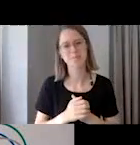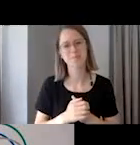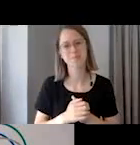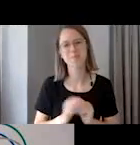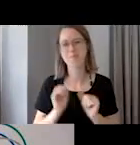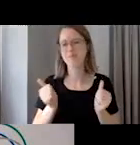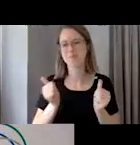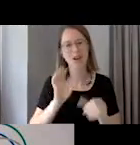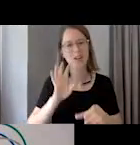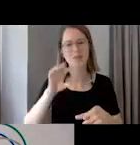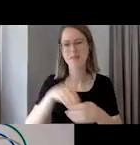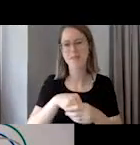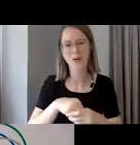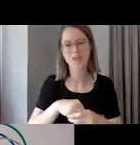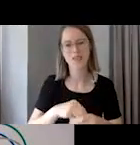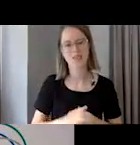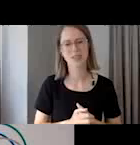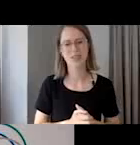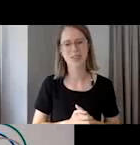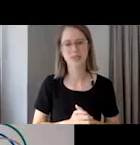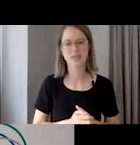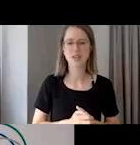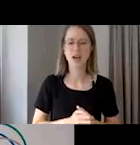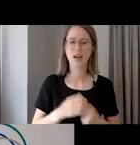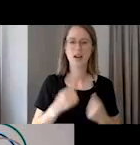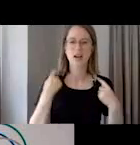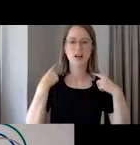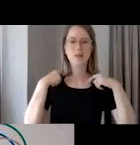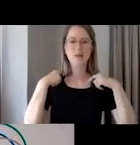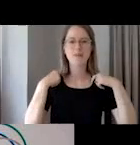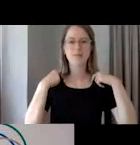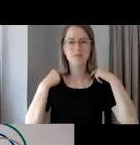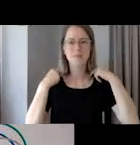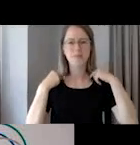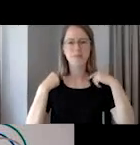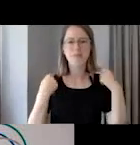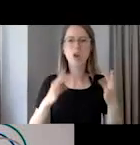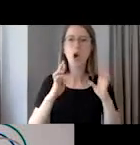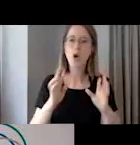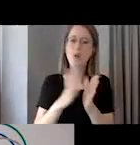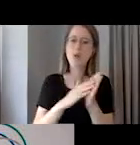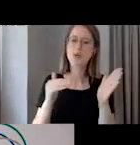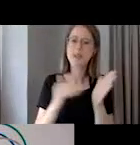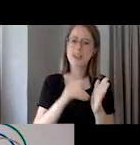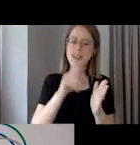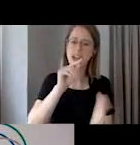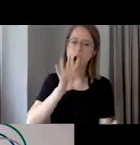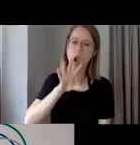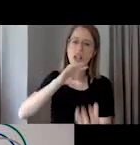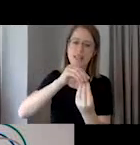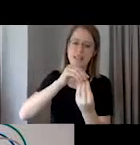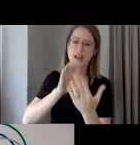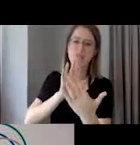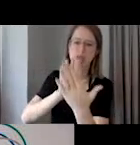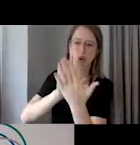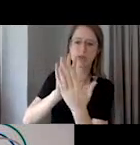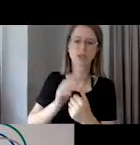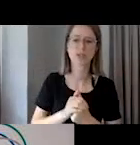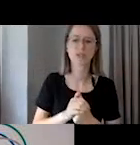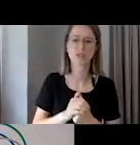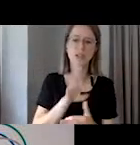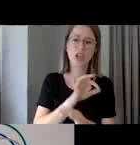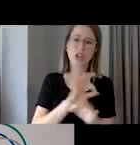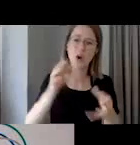be involved. I suppose I've said a few times that I hope that New Zealand can take a holistic approach and not